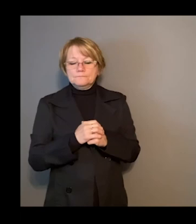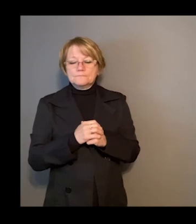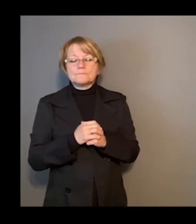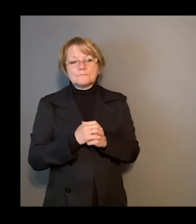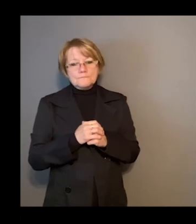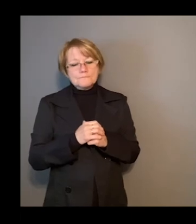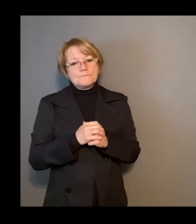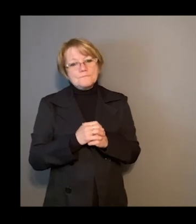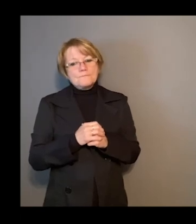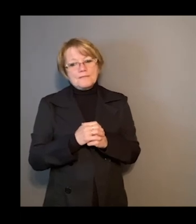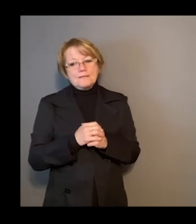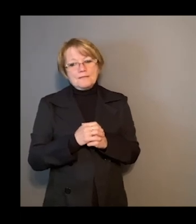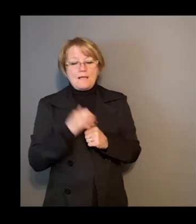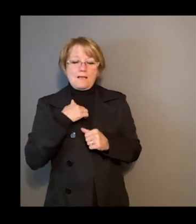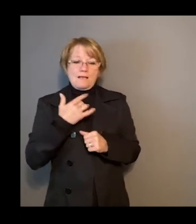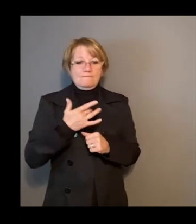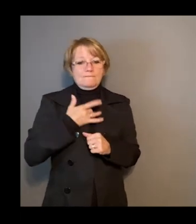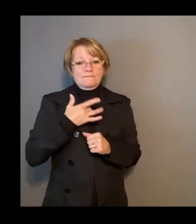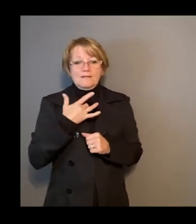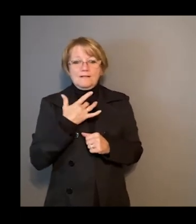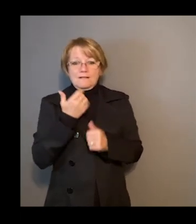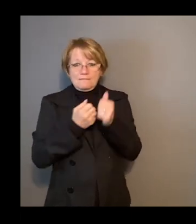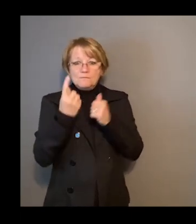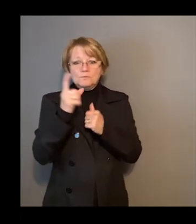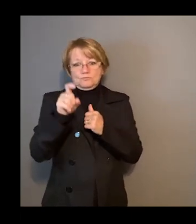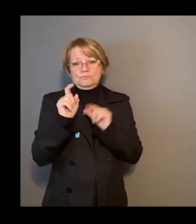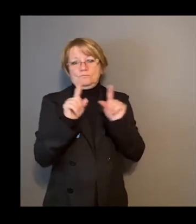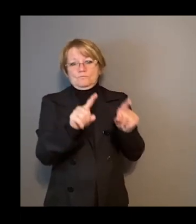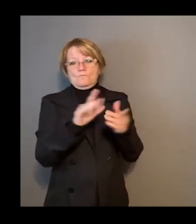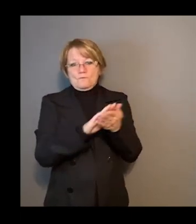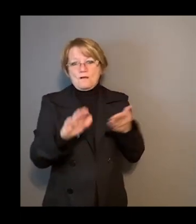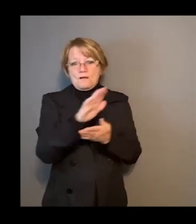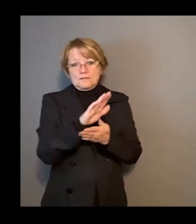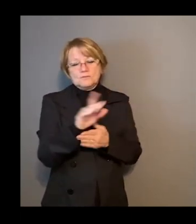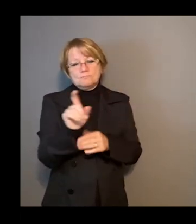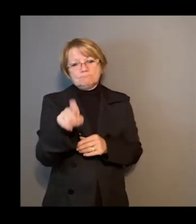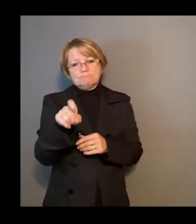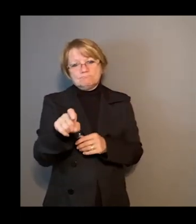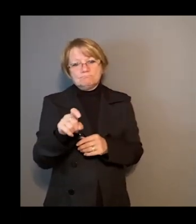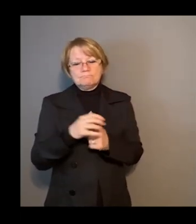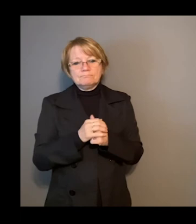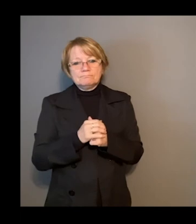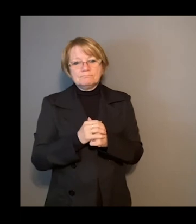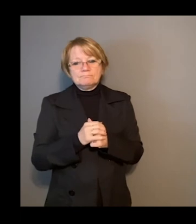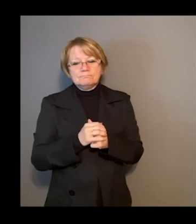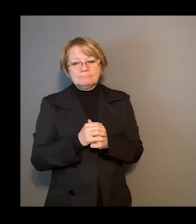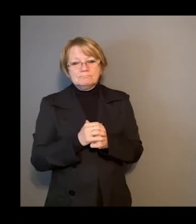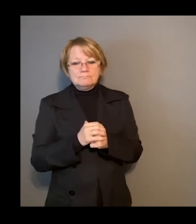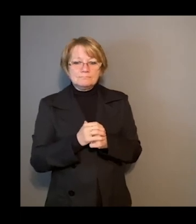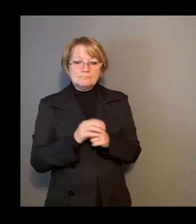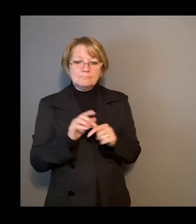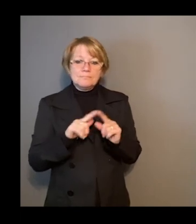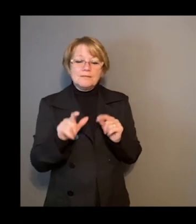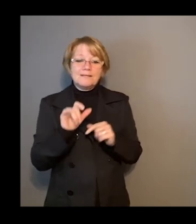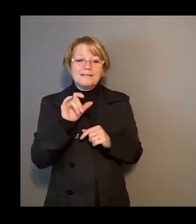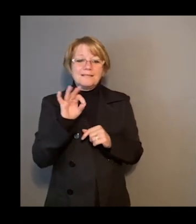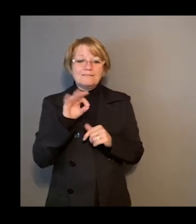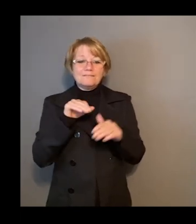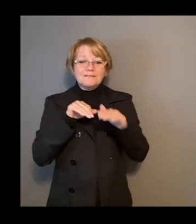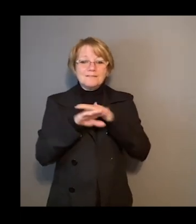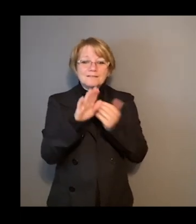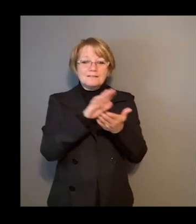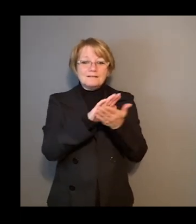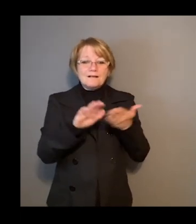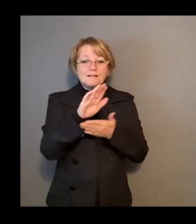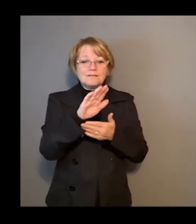like everybody should go to college and college is needed. But it's like, if you're like, say you go to college and you're not ready for college and you're just